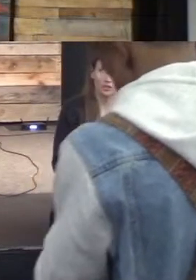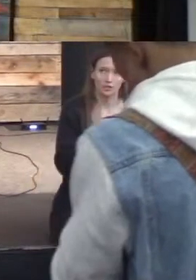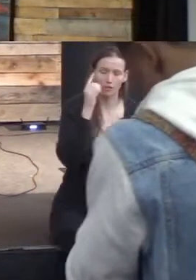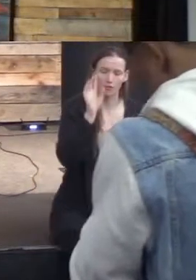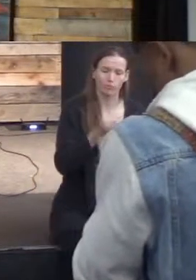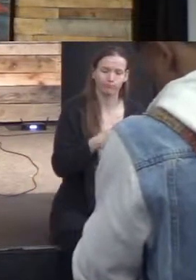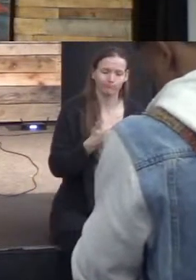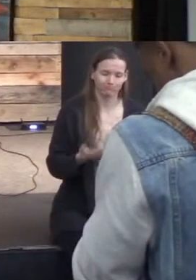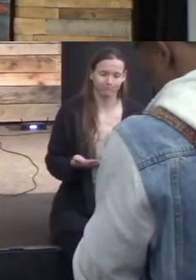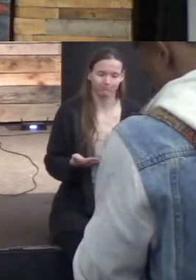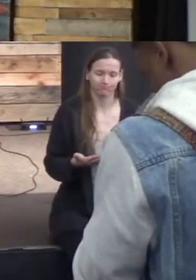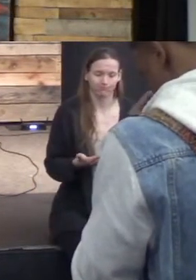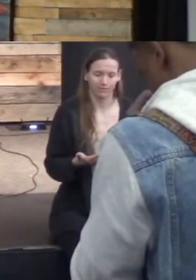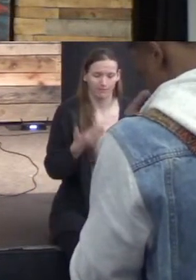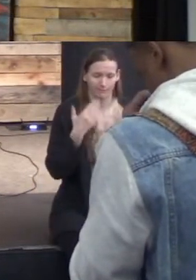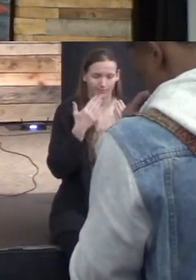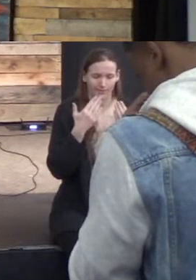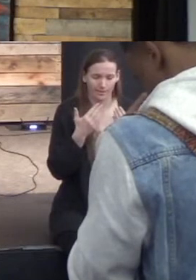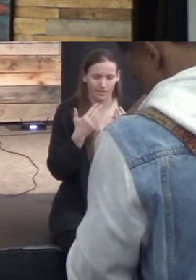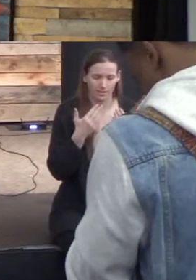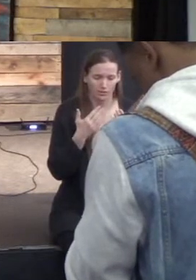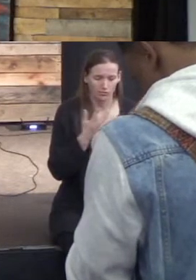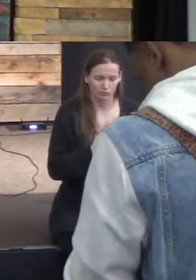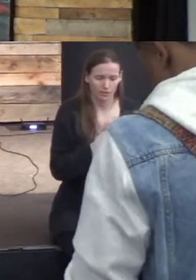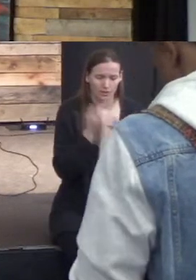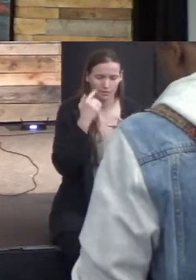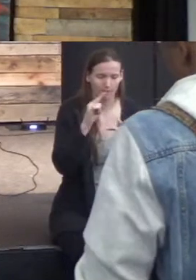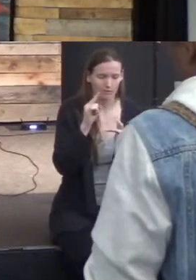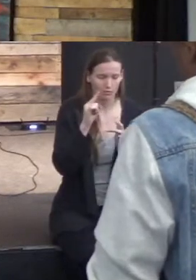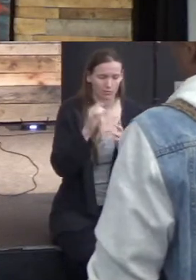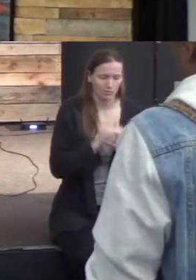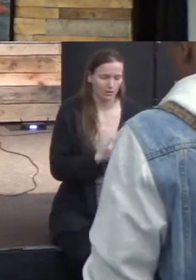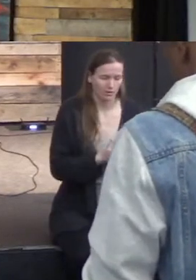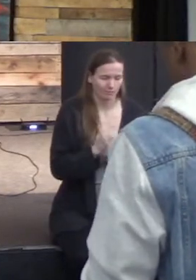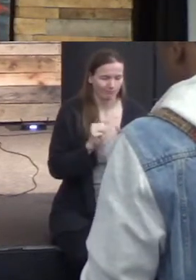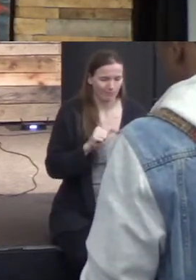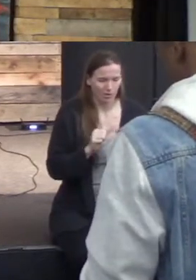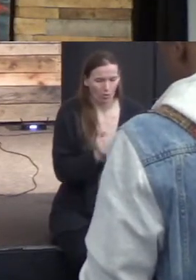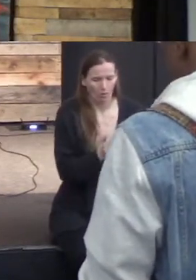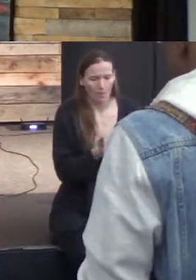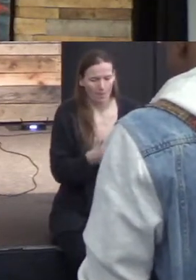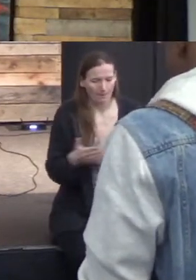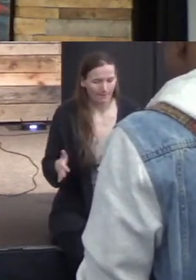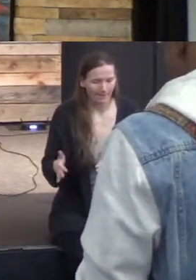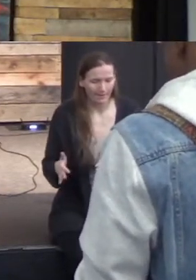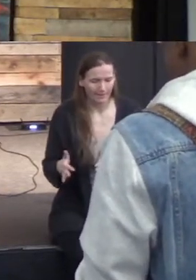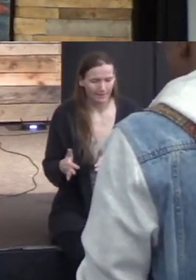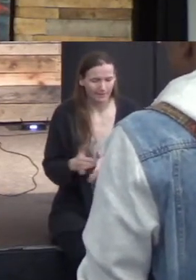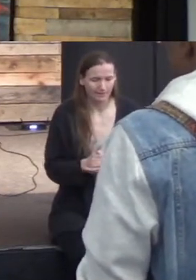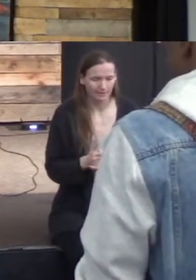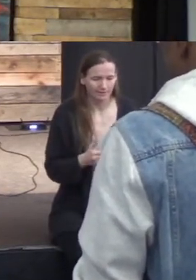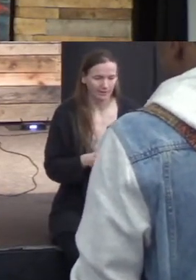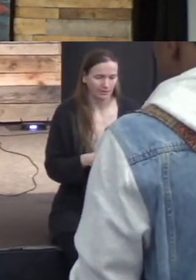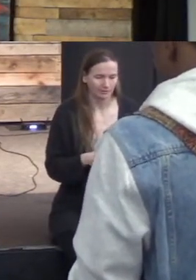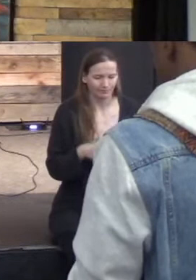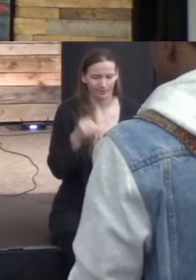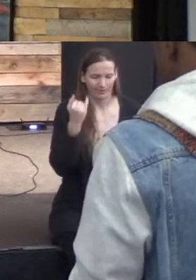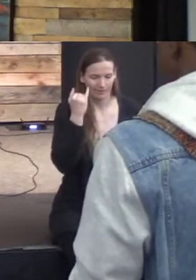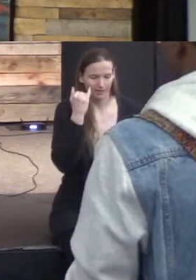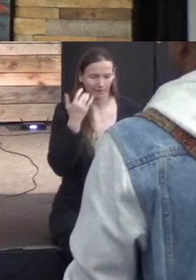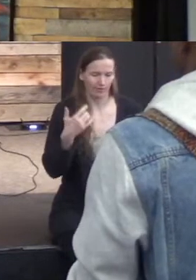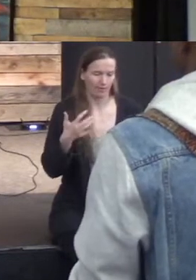for carrying out your plan despite of how he's feeling. He knew the end